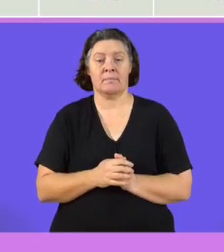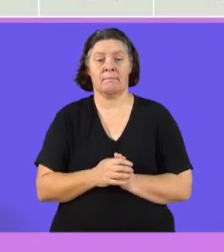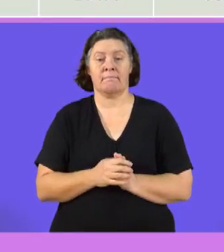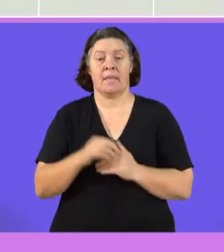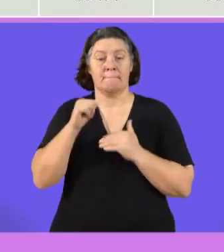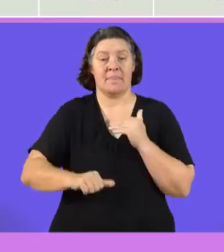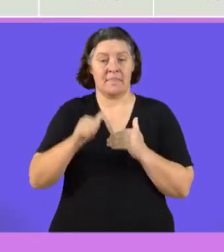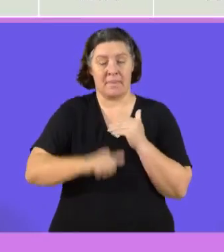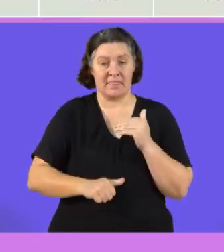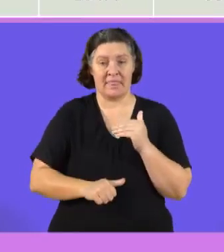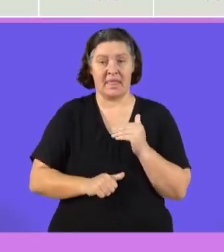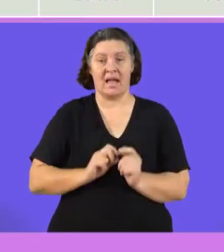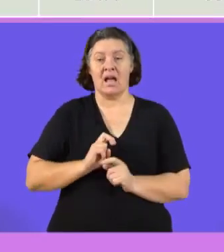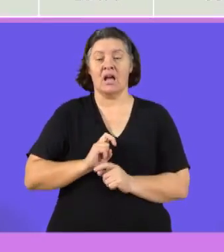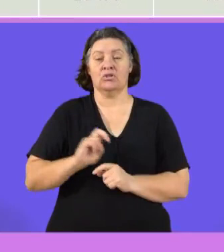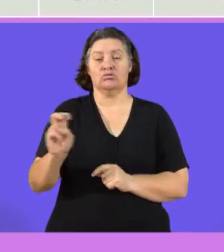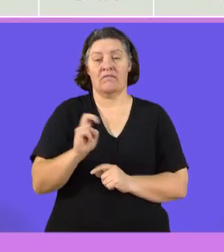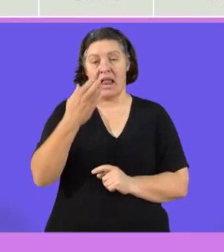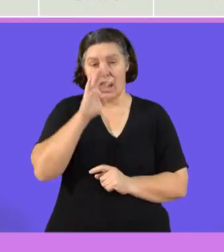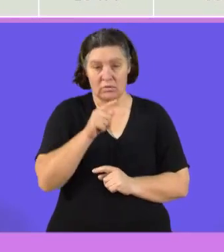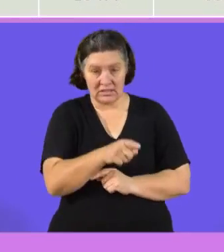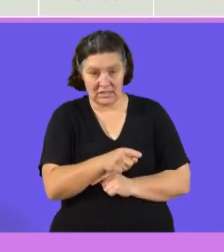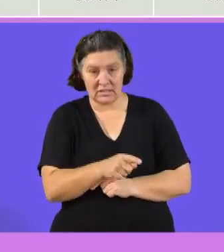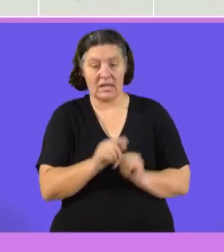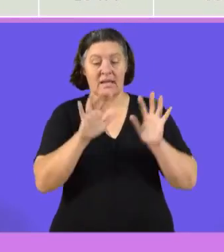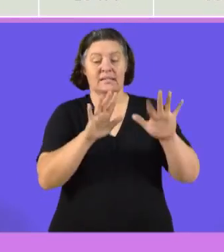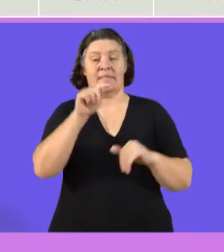maintenance or travel allowance for that matter is